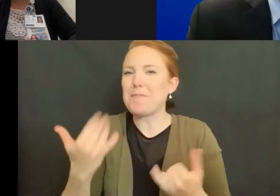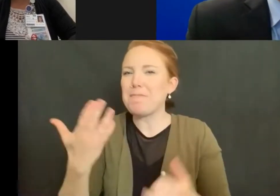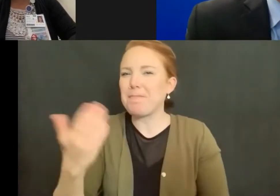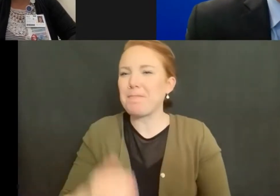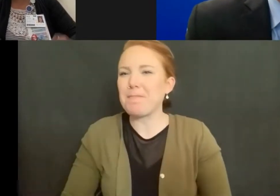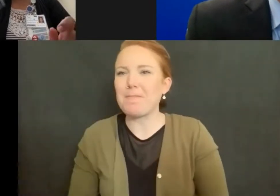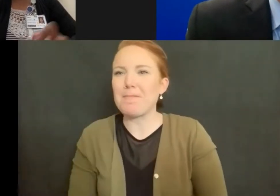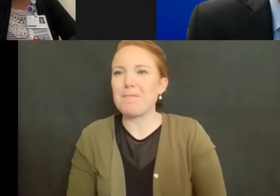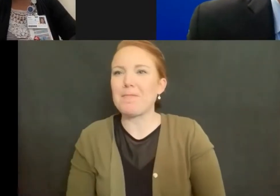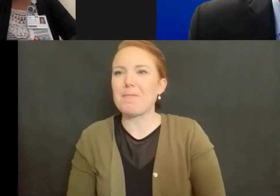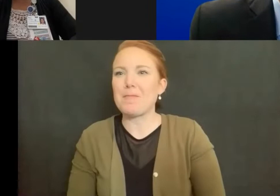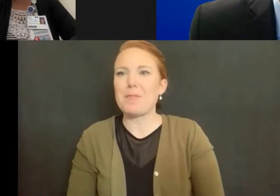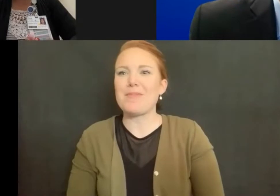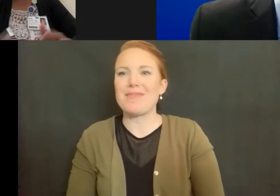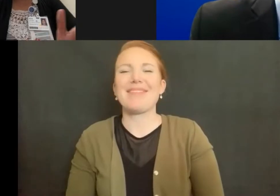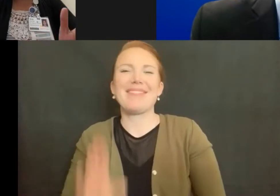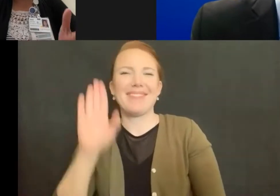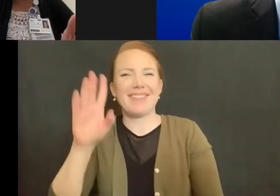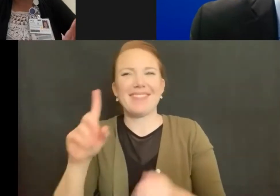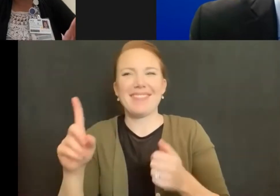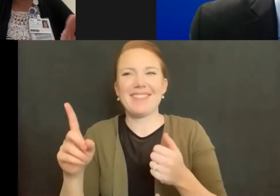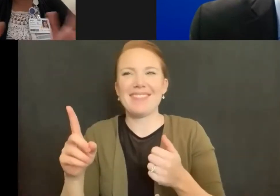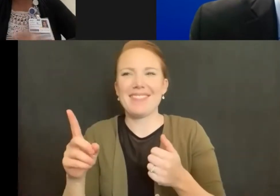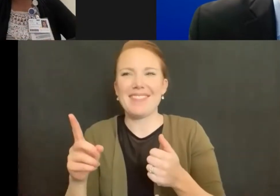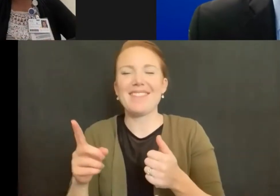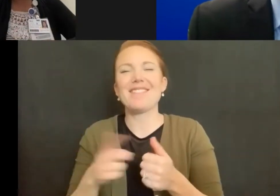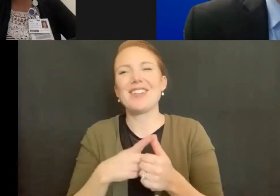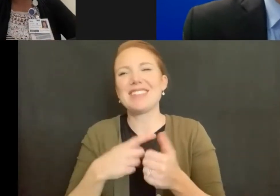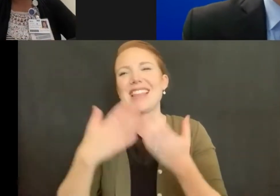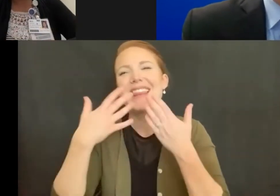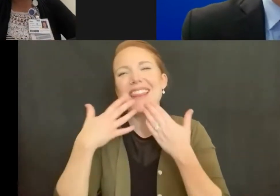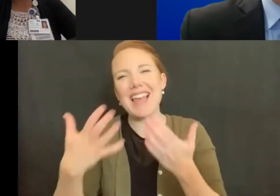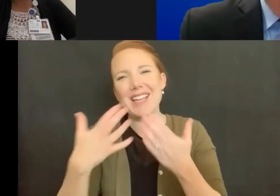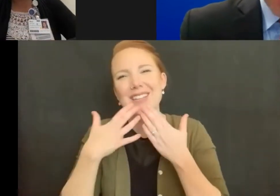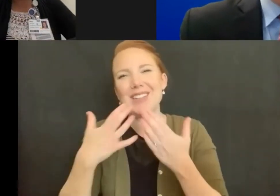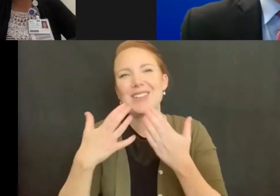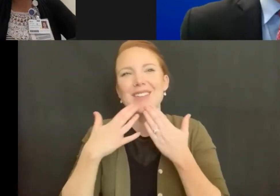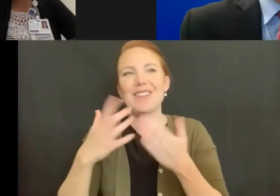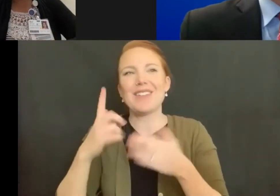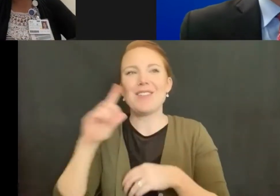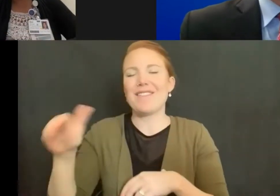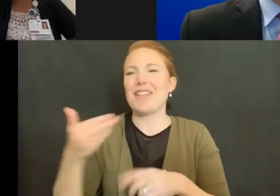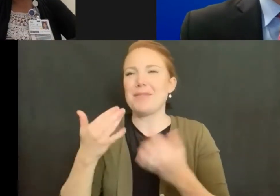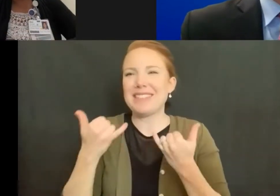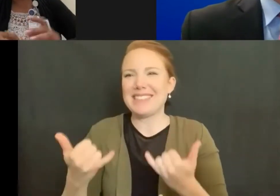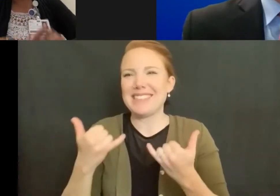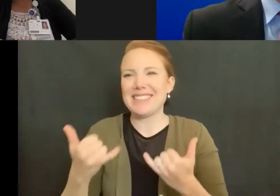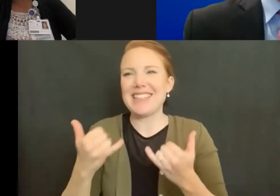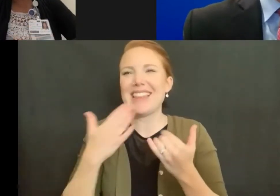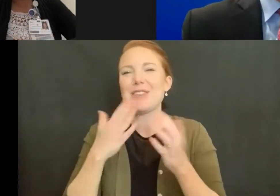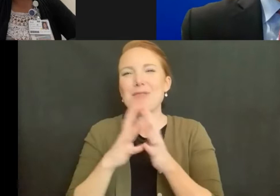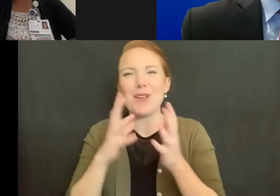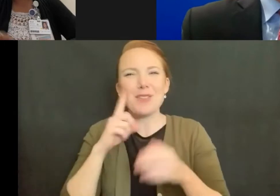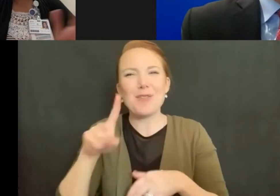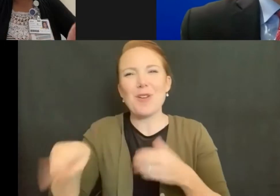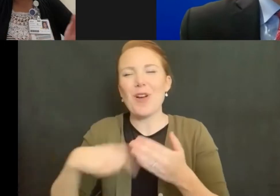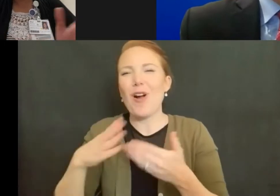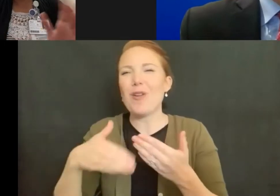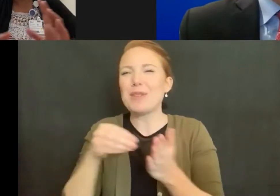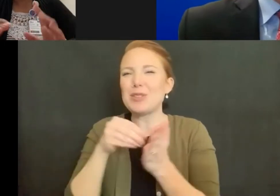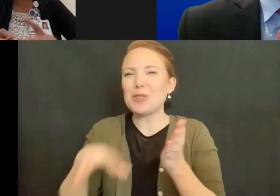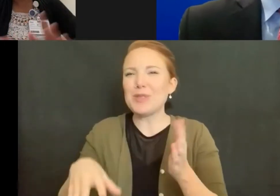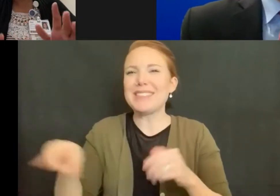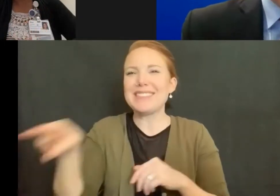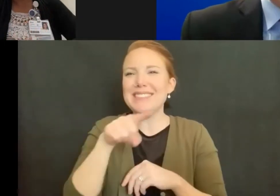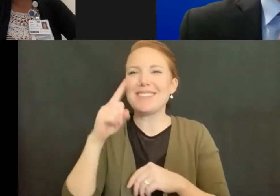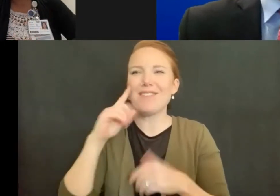Sure. First of all, I want to say thank you to you for giving me this opportunity to speak Welcome. with all the students and probably future